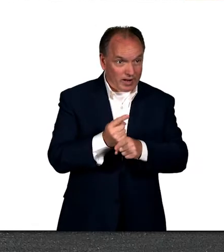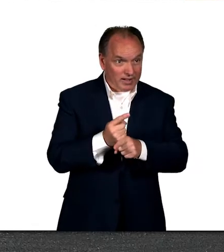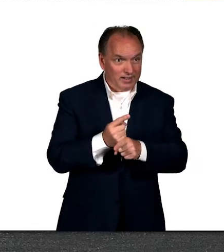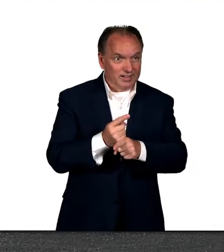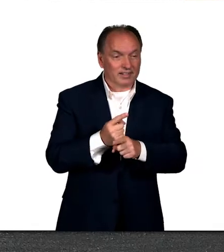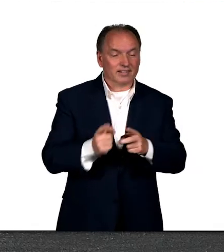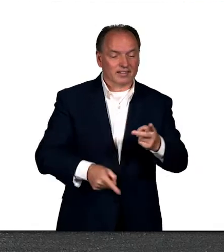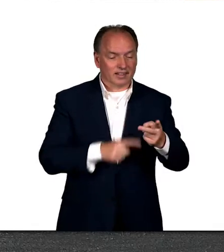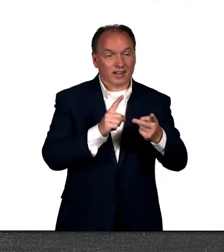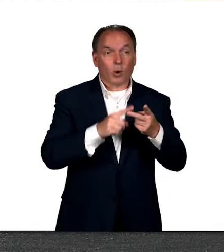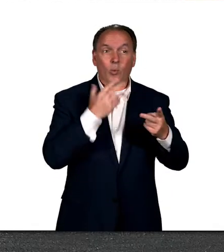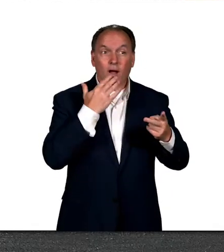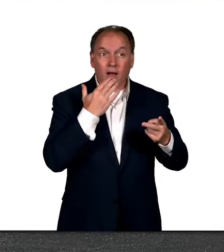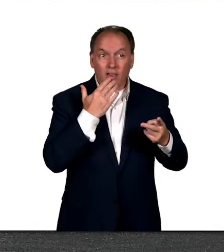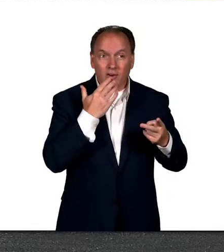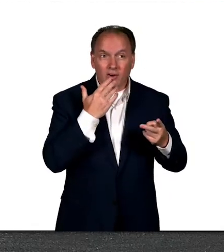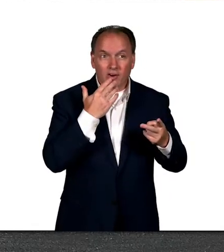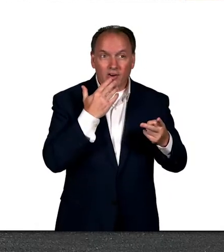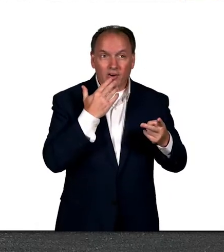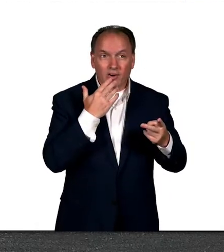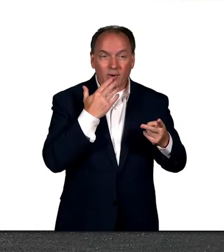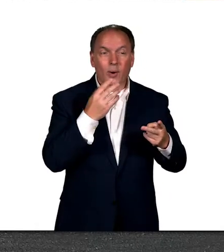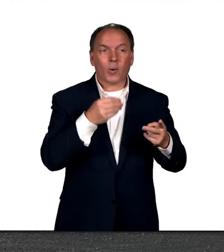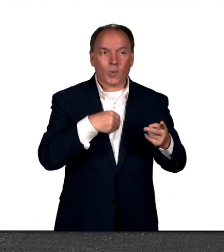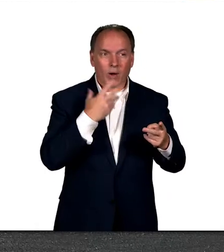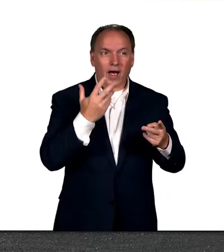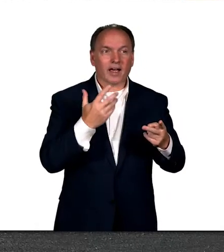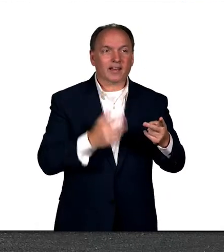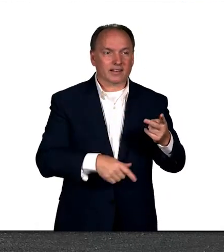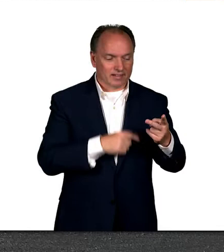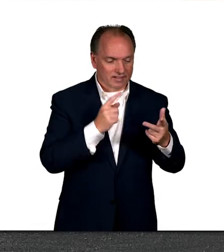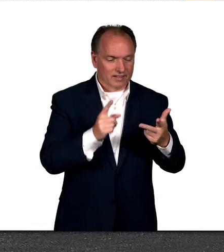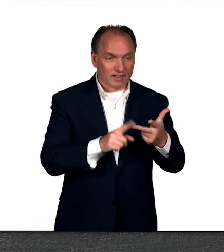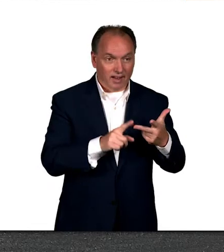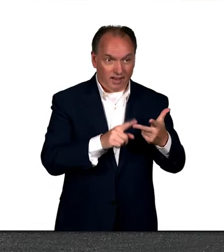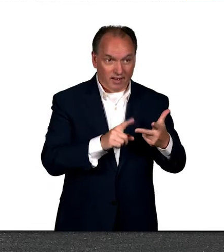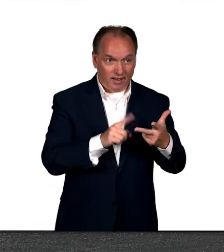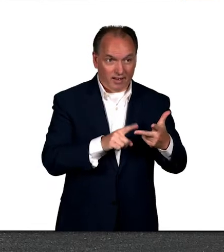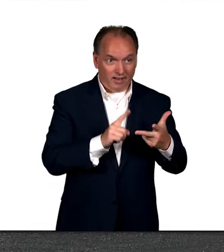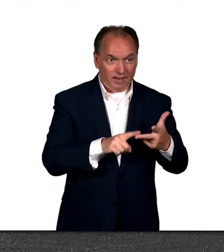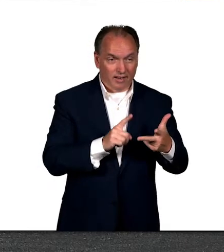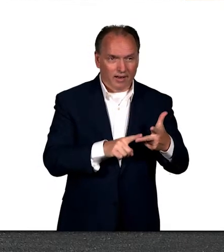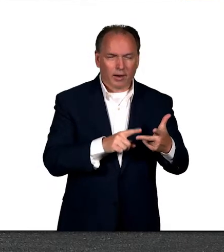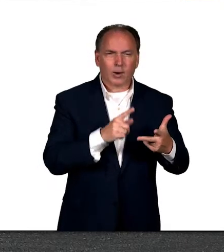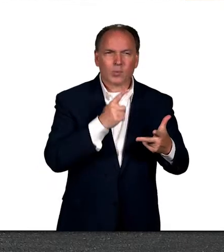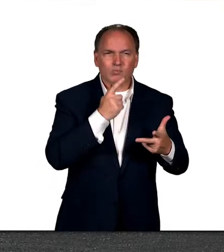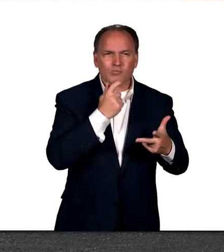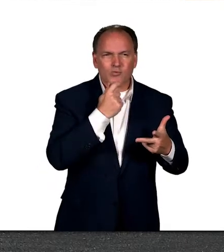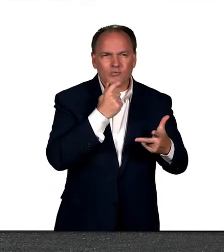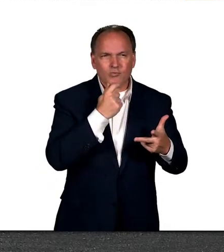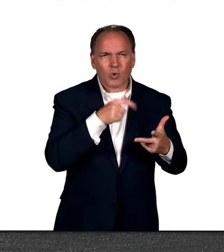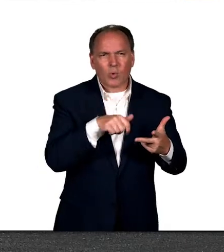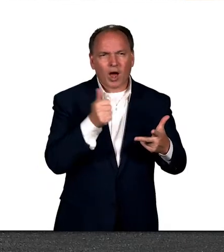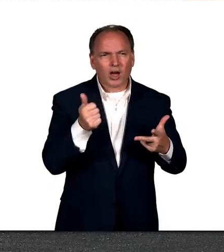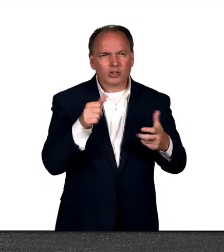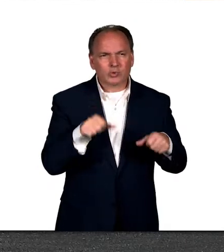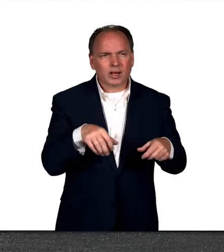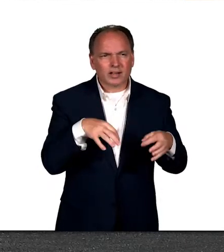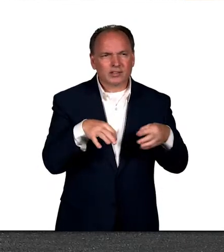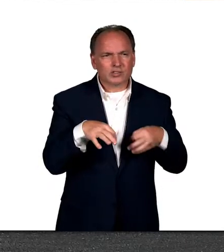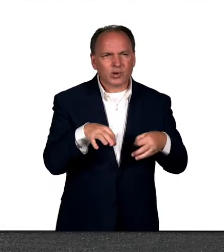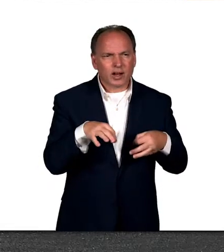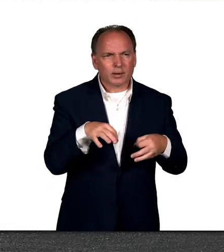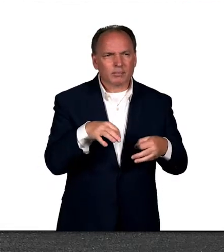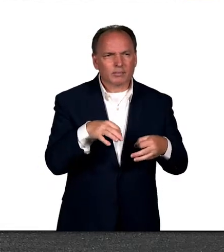sheep. And what color is it? It's white. And anything else you can use to describe